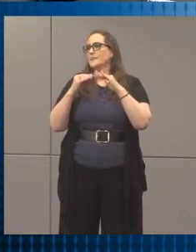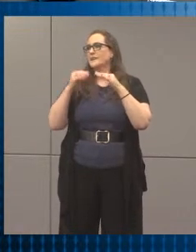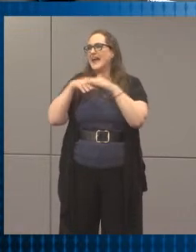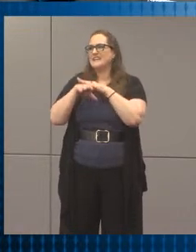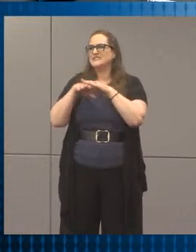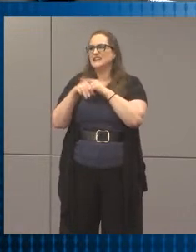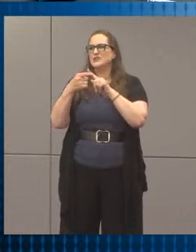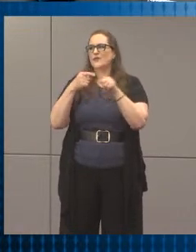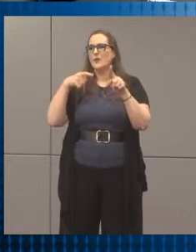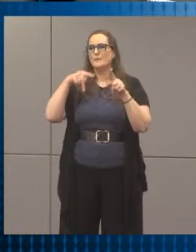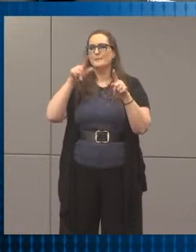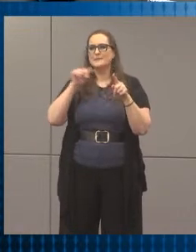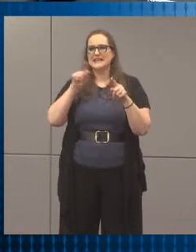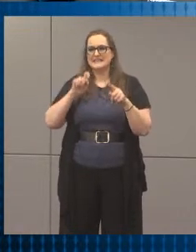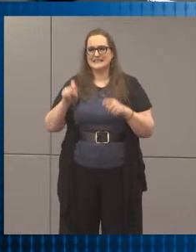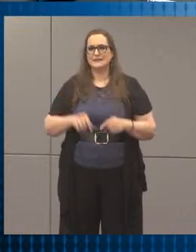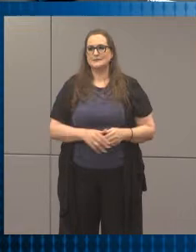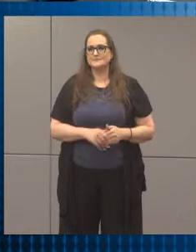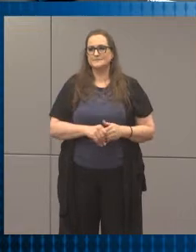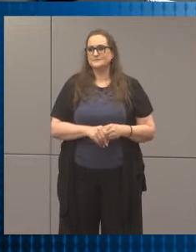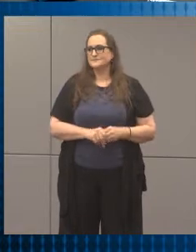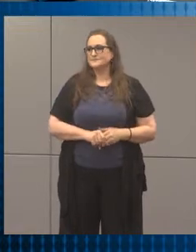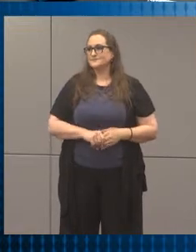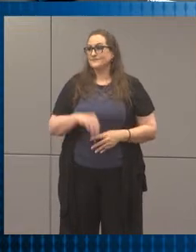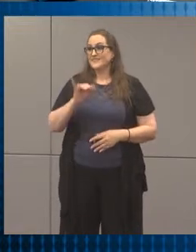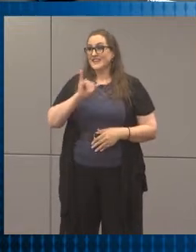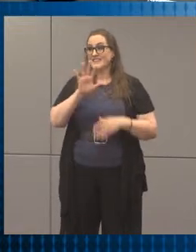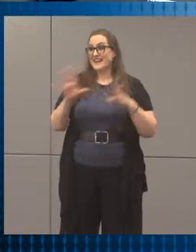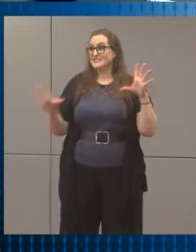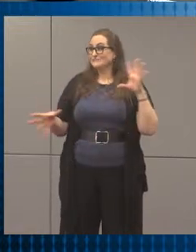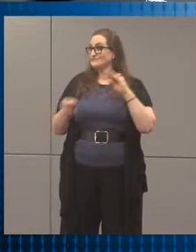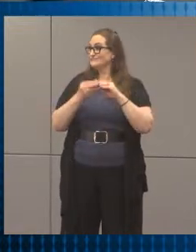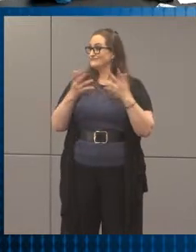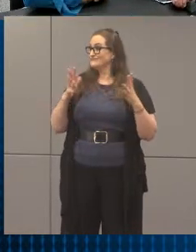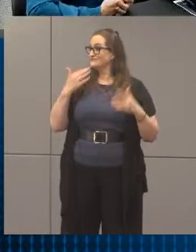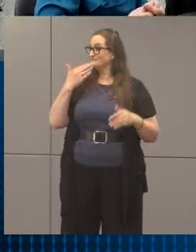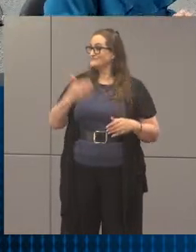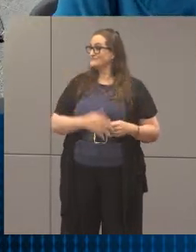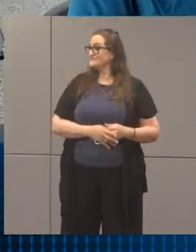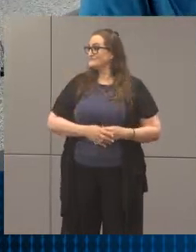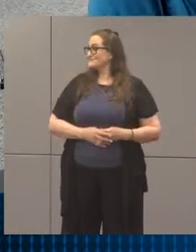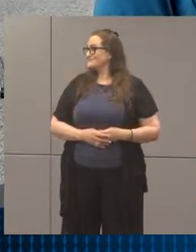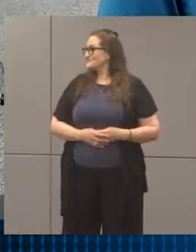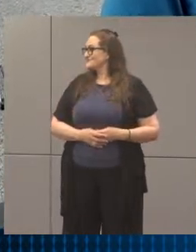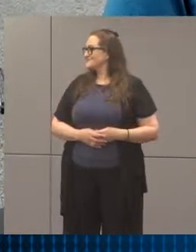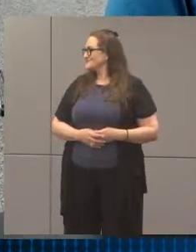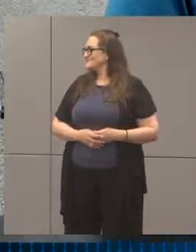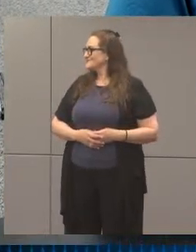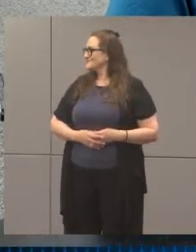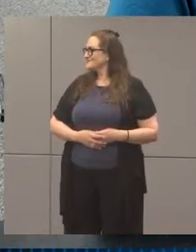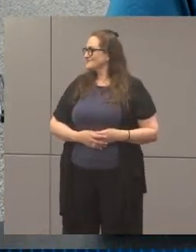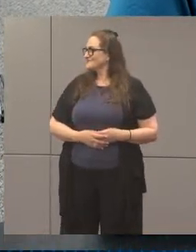access from the plaza. And that's our overview. Thank you. Don't go away.